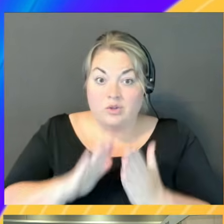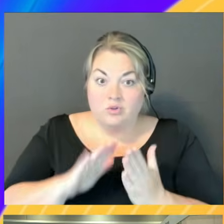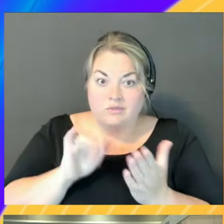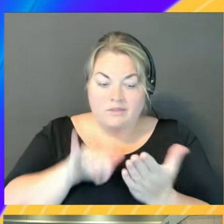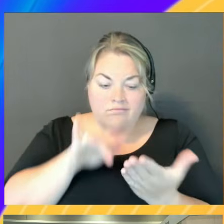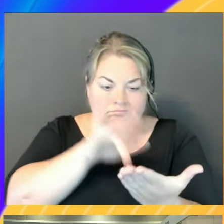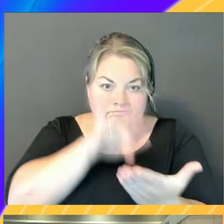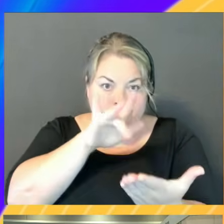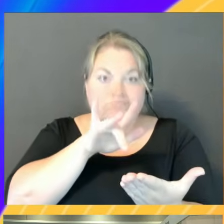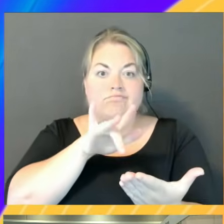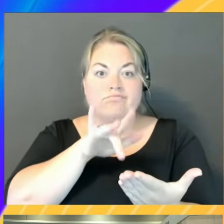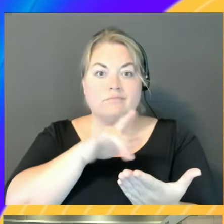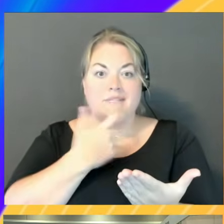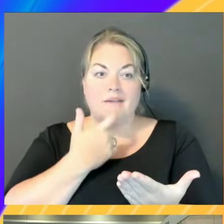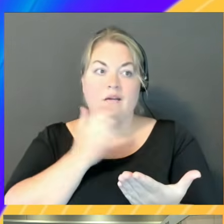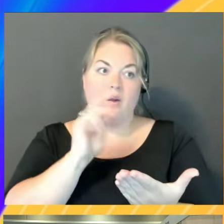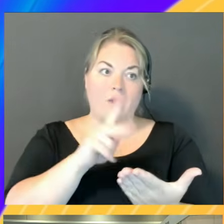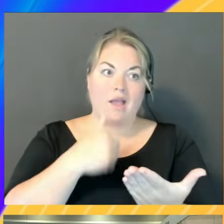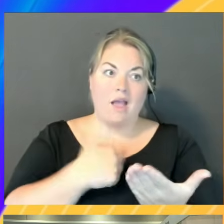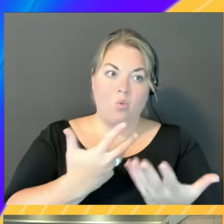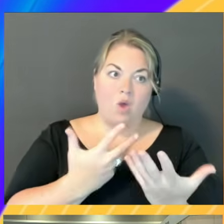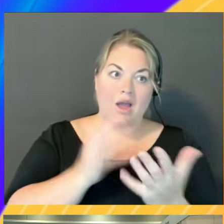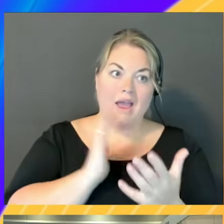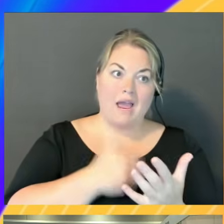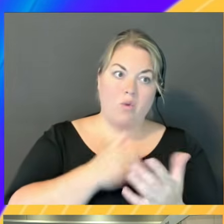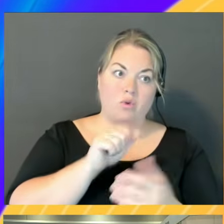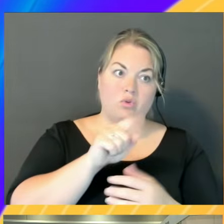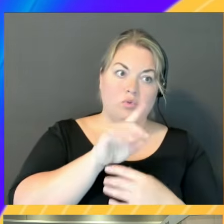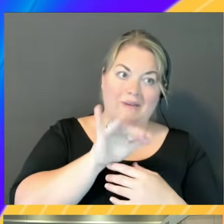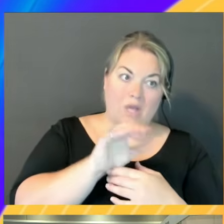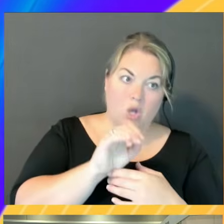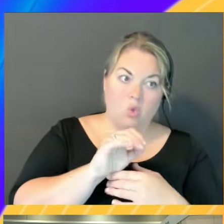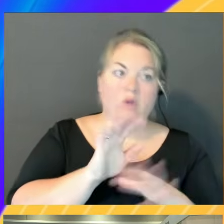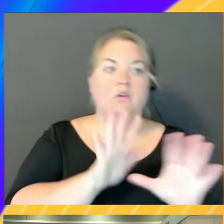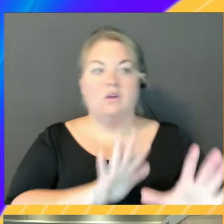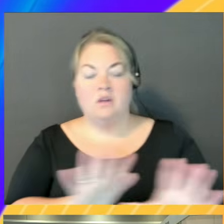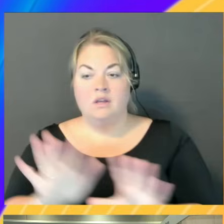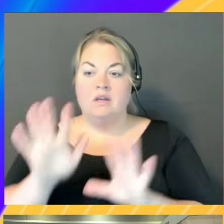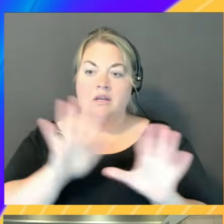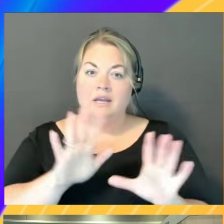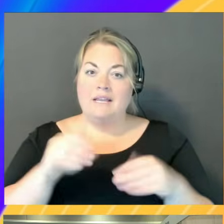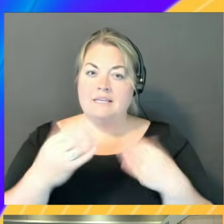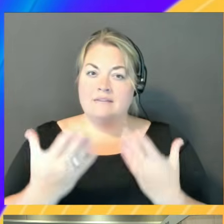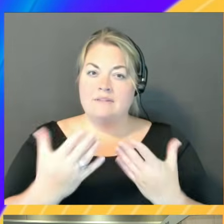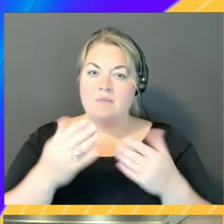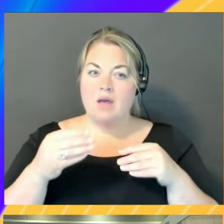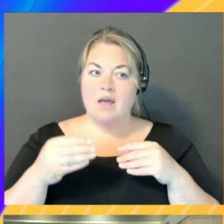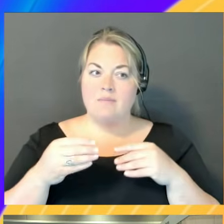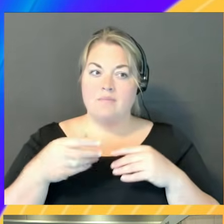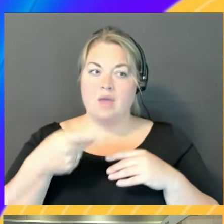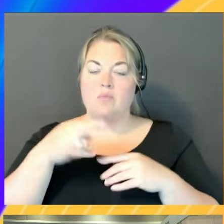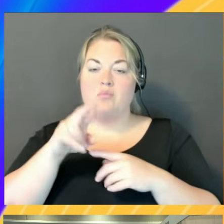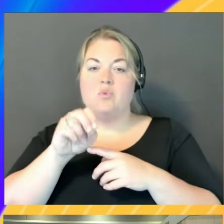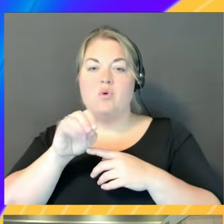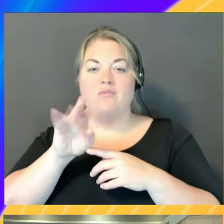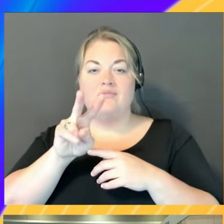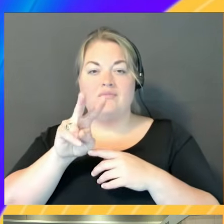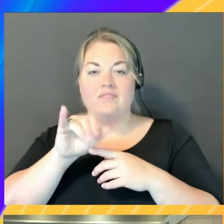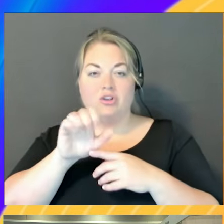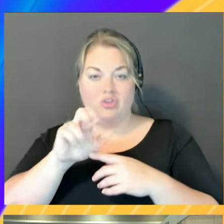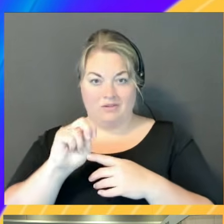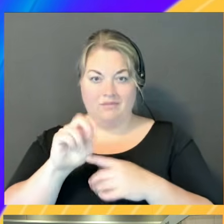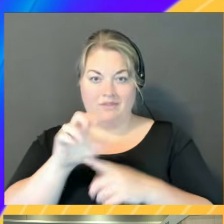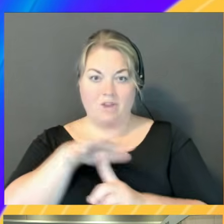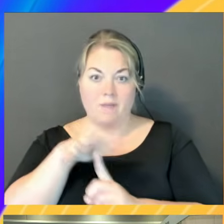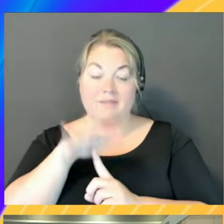can say, okay, I want, like, RStudio on an EC2 instance, and it gives them, like, a provision environment. So this is a good baseline for that.